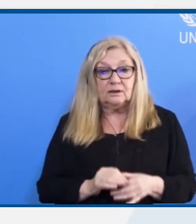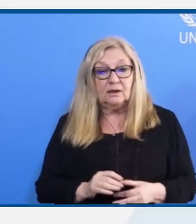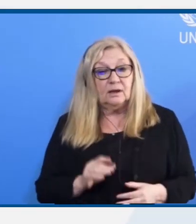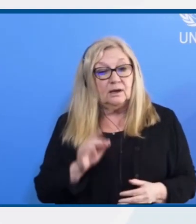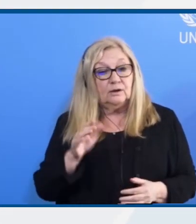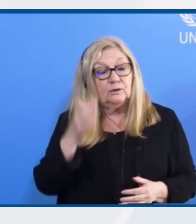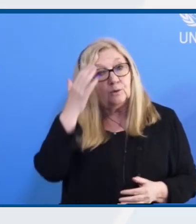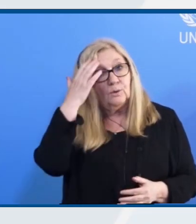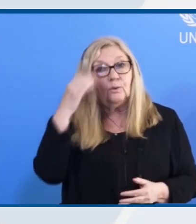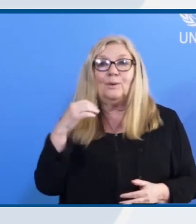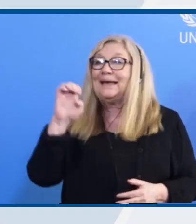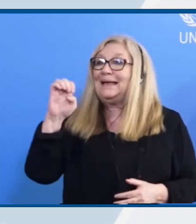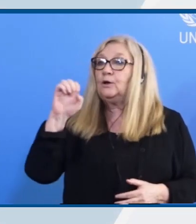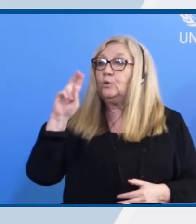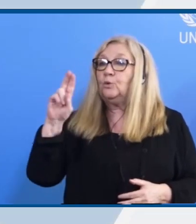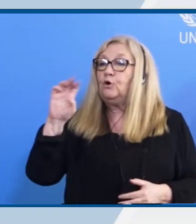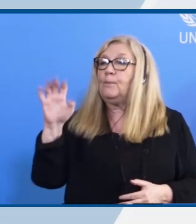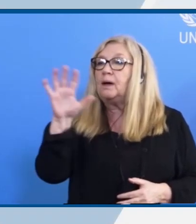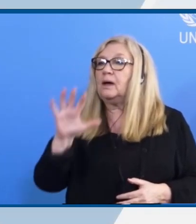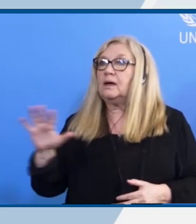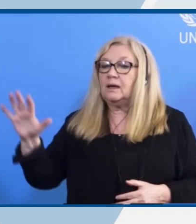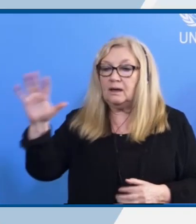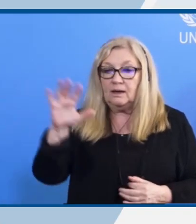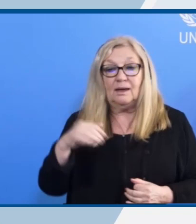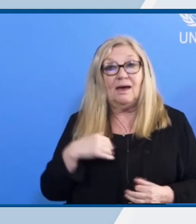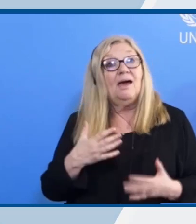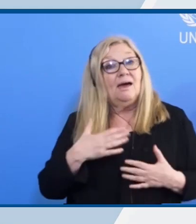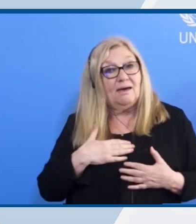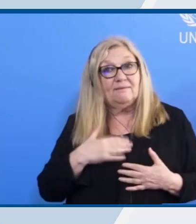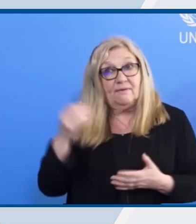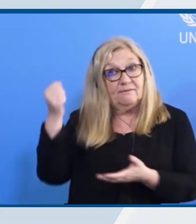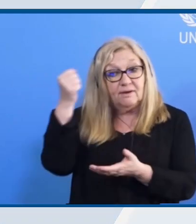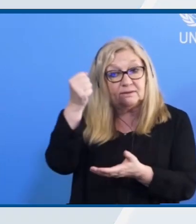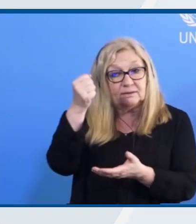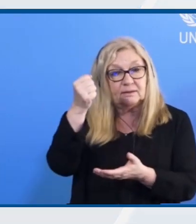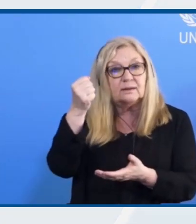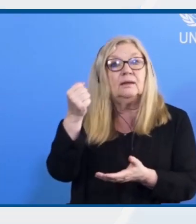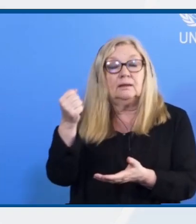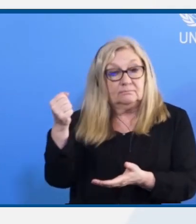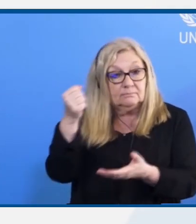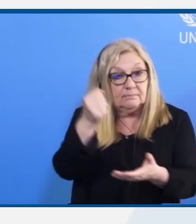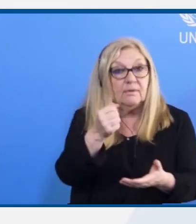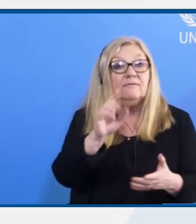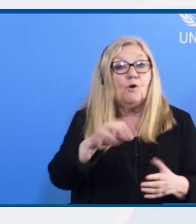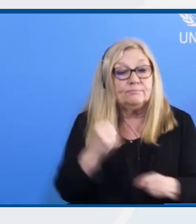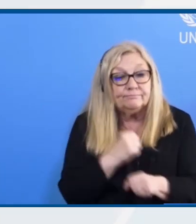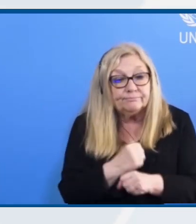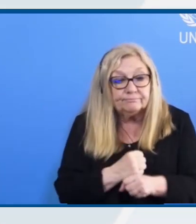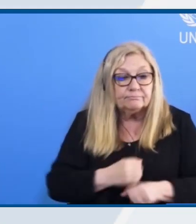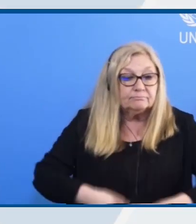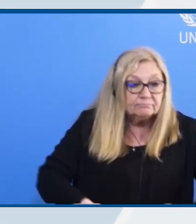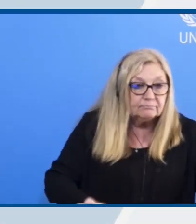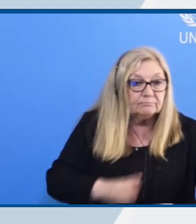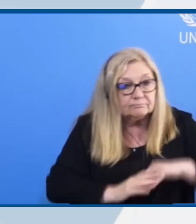We are in the European Union, we have also some structural funds for investment for infrastructure, but this is not the case that I want to